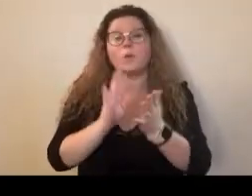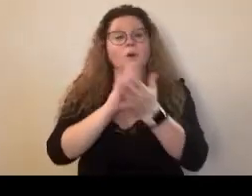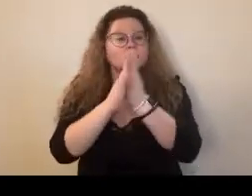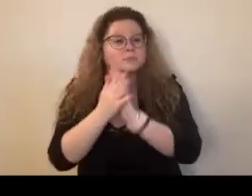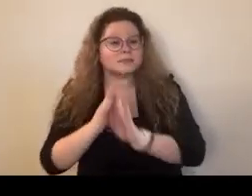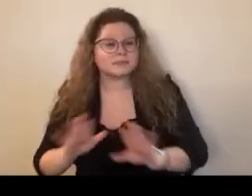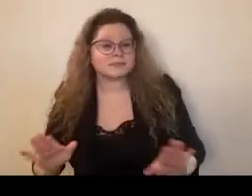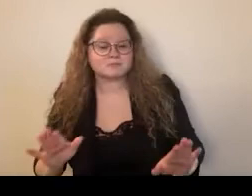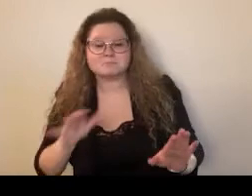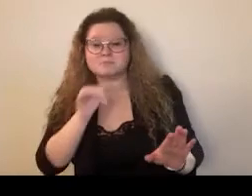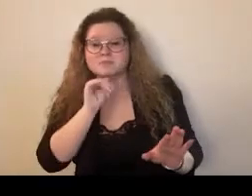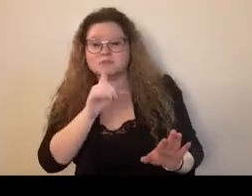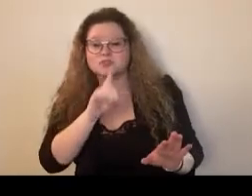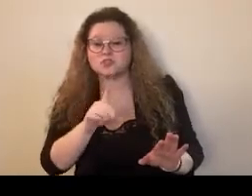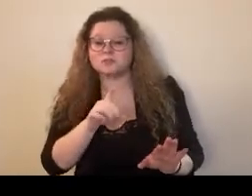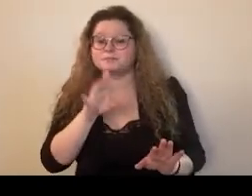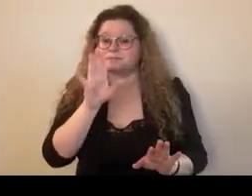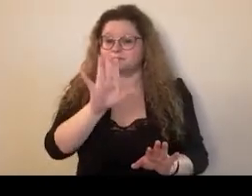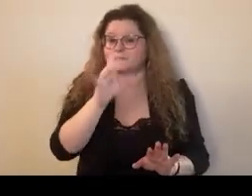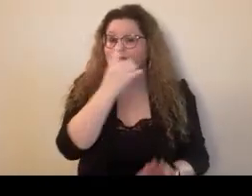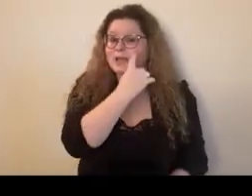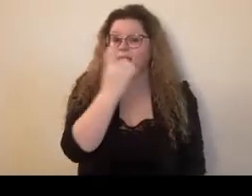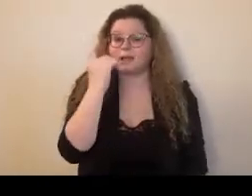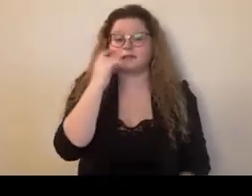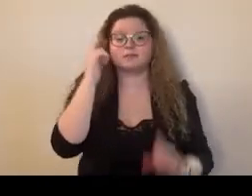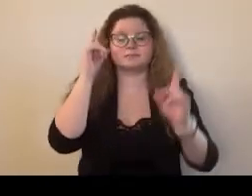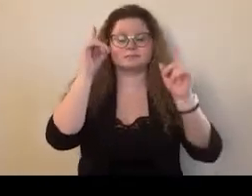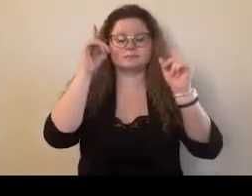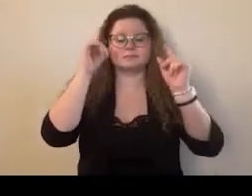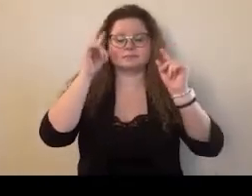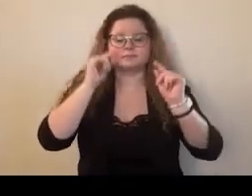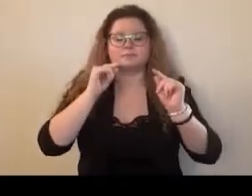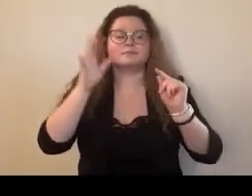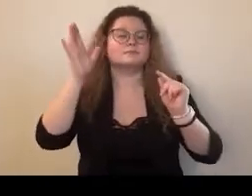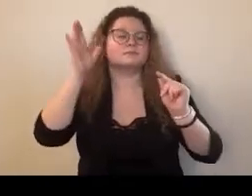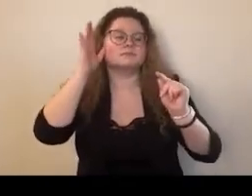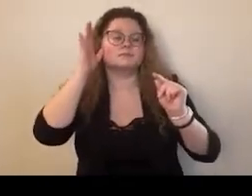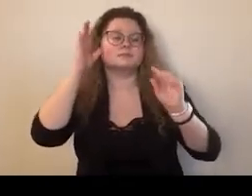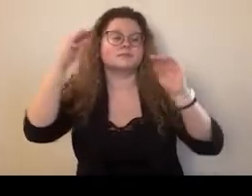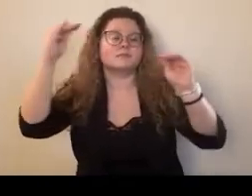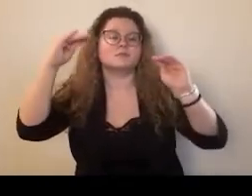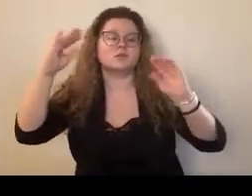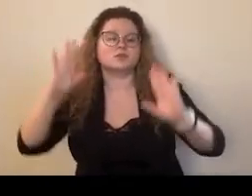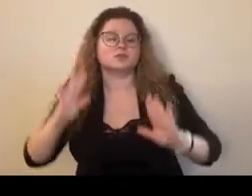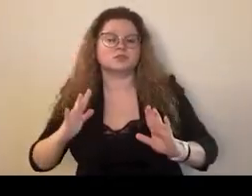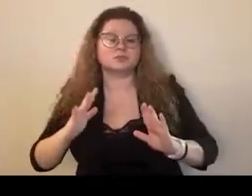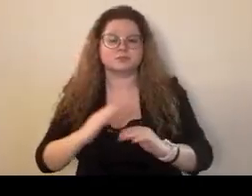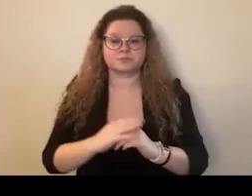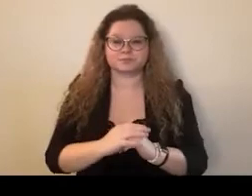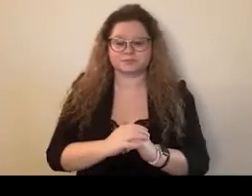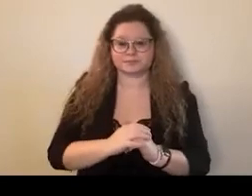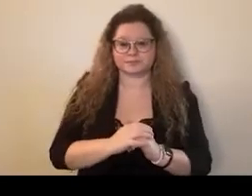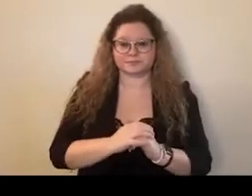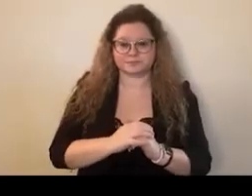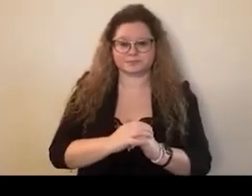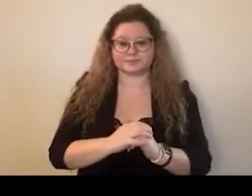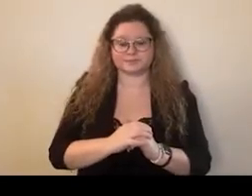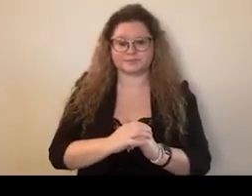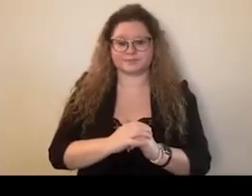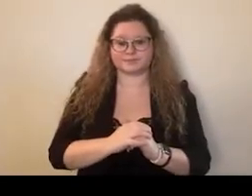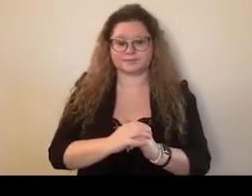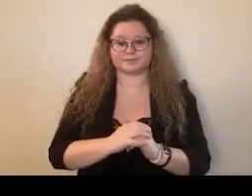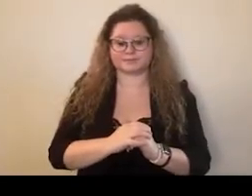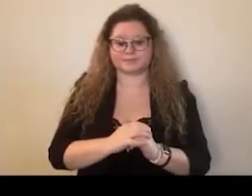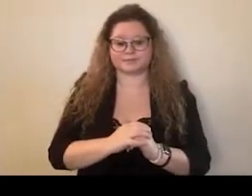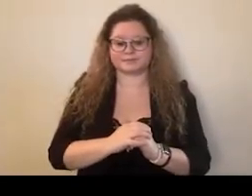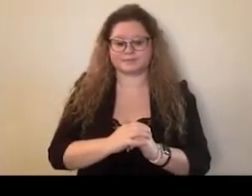eyes are closed as she focuses on the instructions of the instructor of the fitness class.